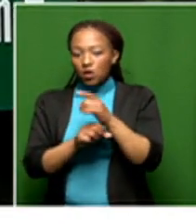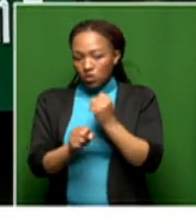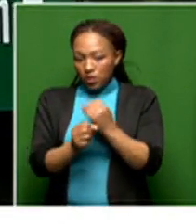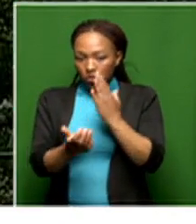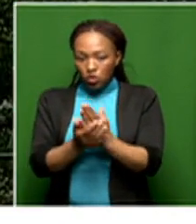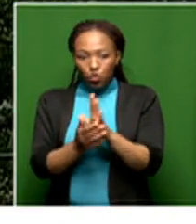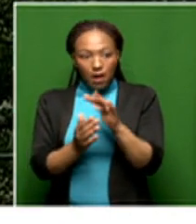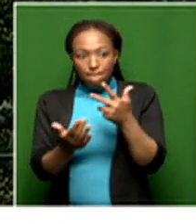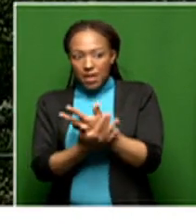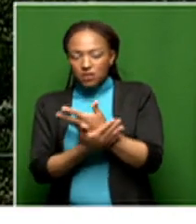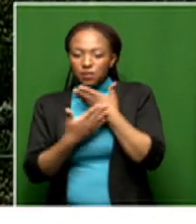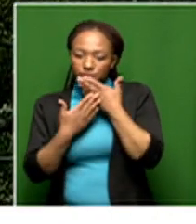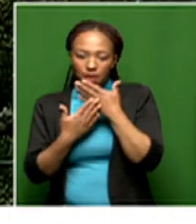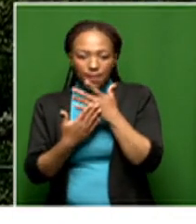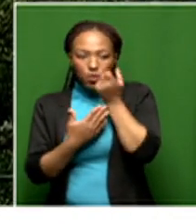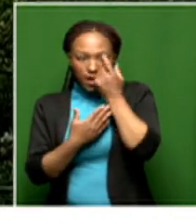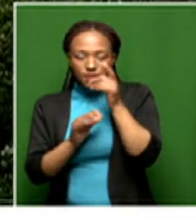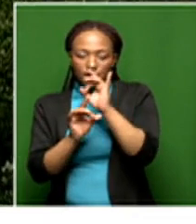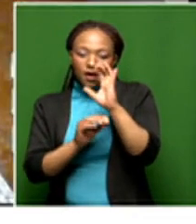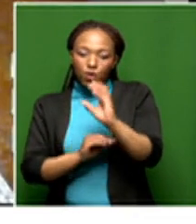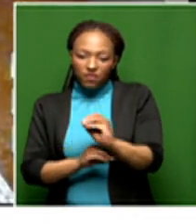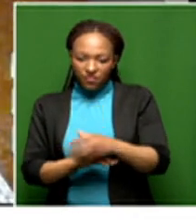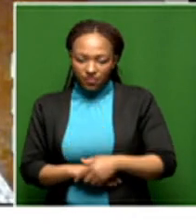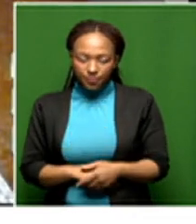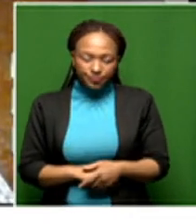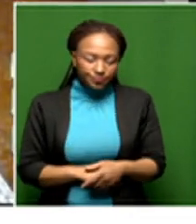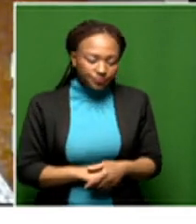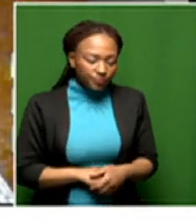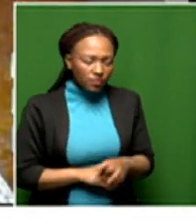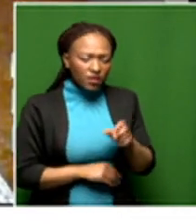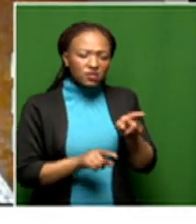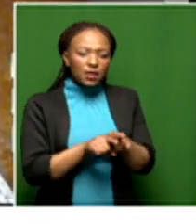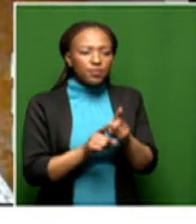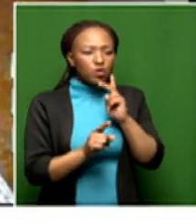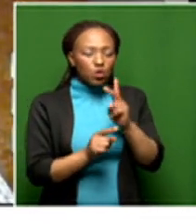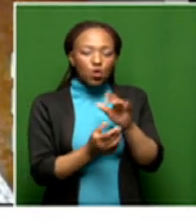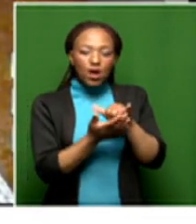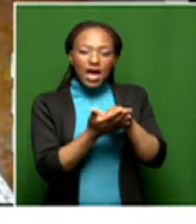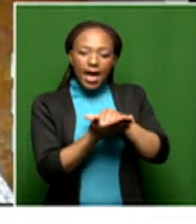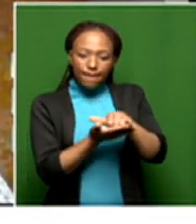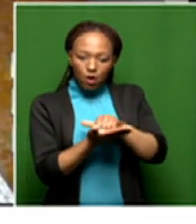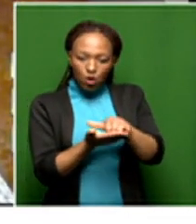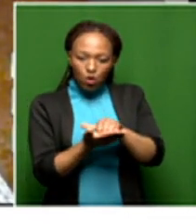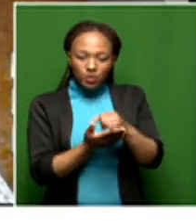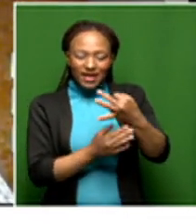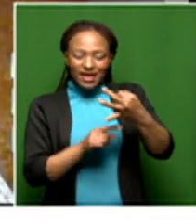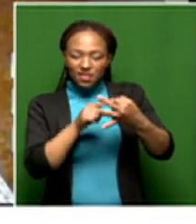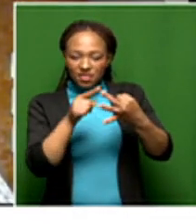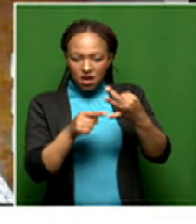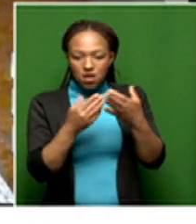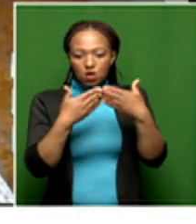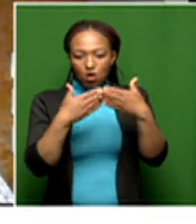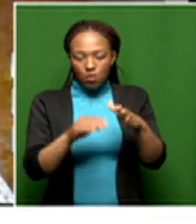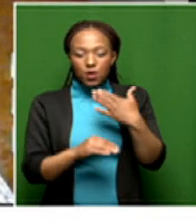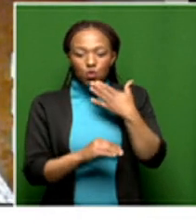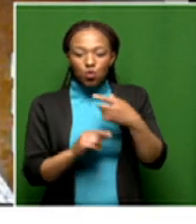we don't mess it up, as it were. And then looking at the airports, and we have seen 3 of those airports, that would